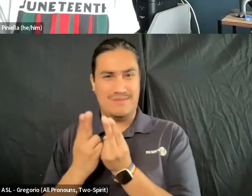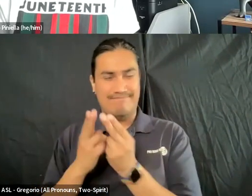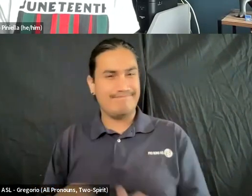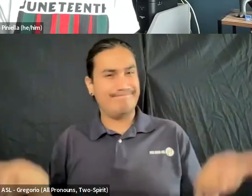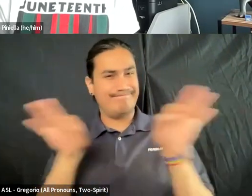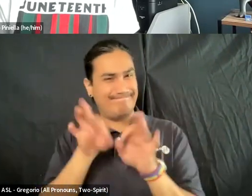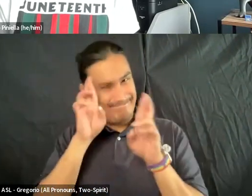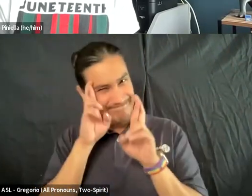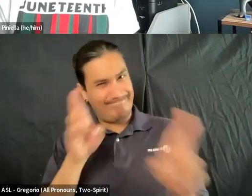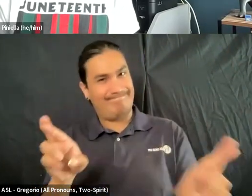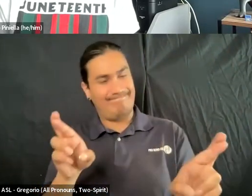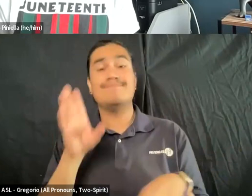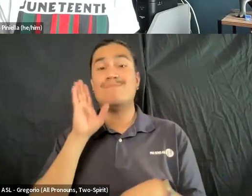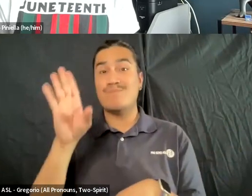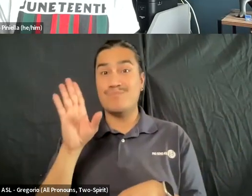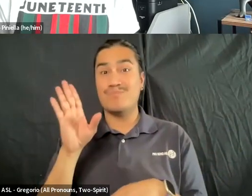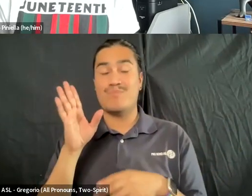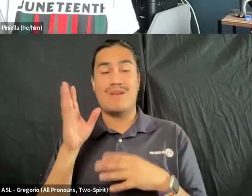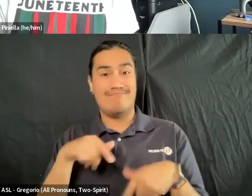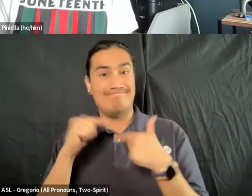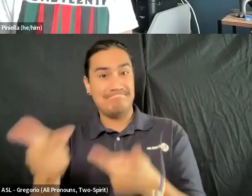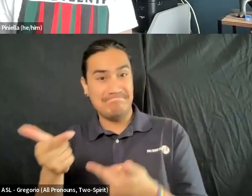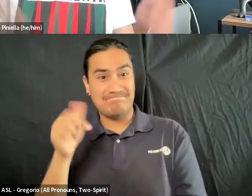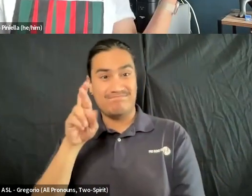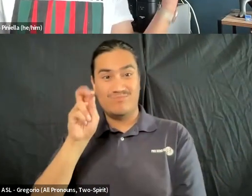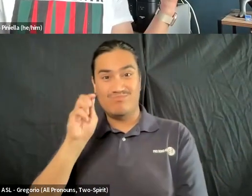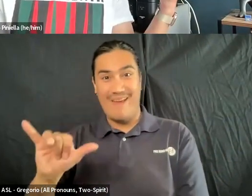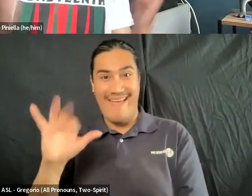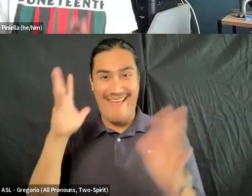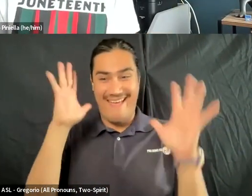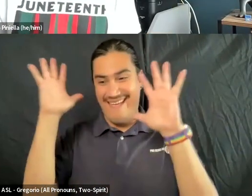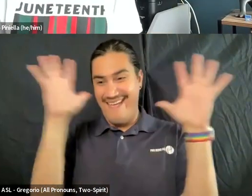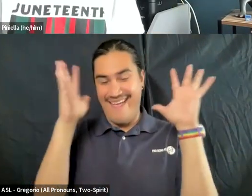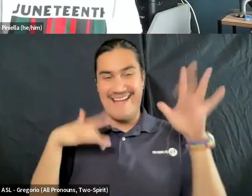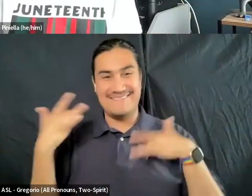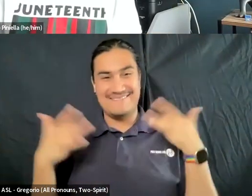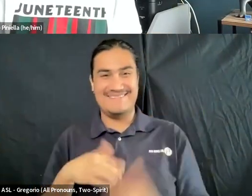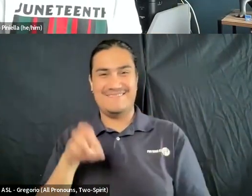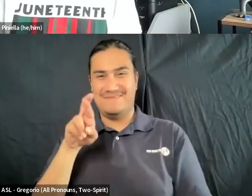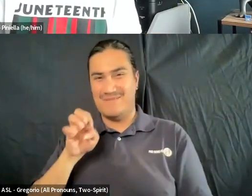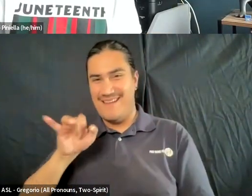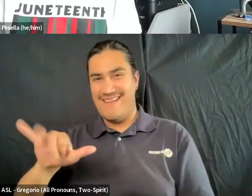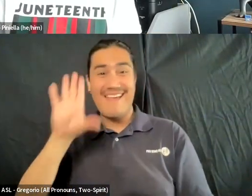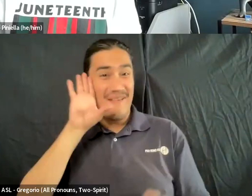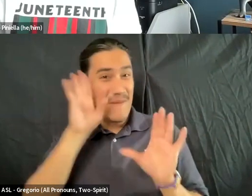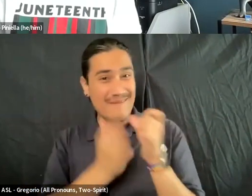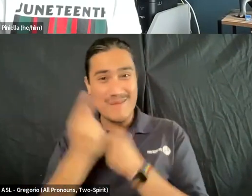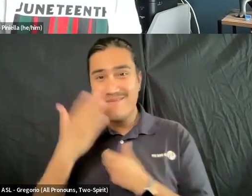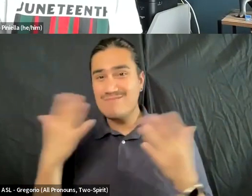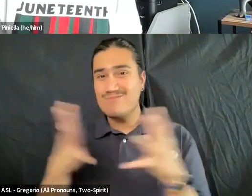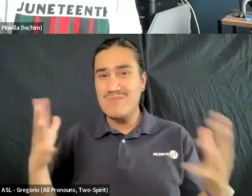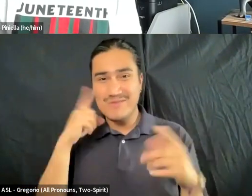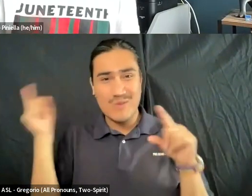joining the space. I'm gonna pass the baton over to Ray. Ray! Yes! Hello, everybody. Thank you so much for being